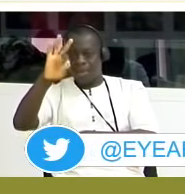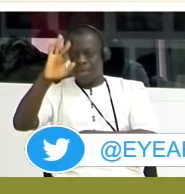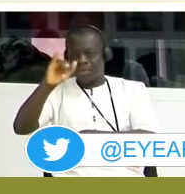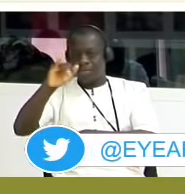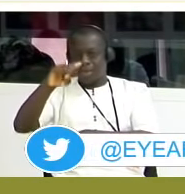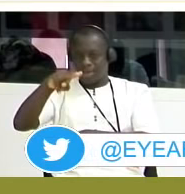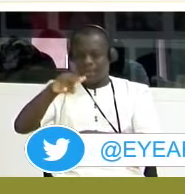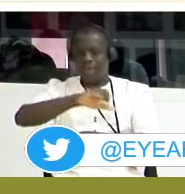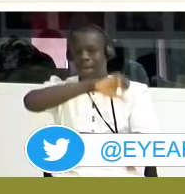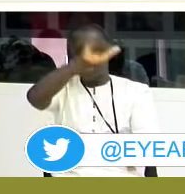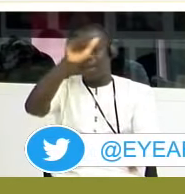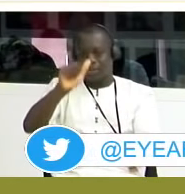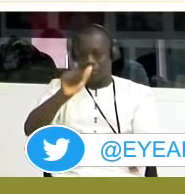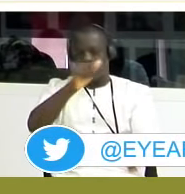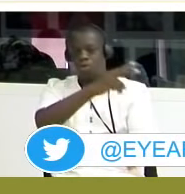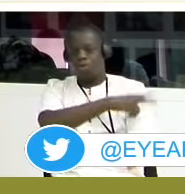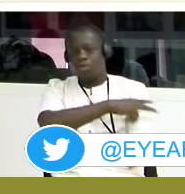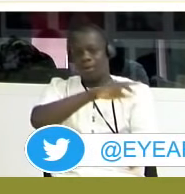Corporal Jaina.